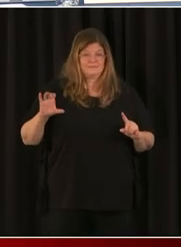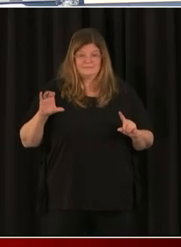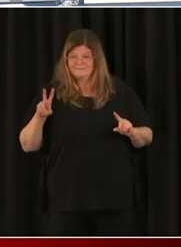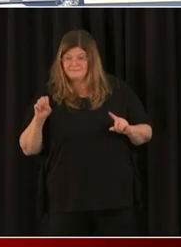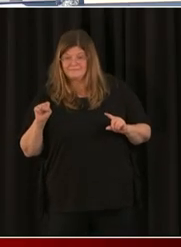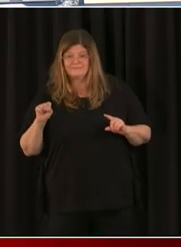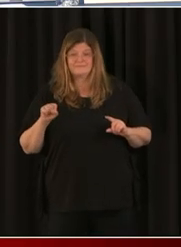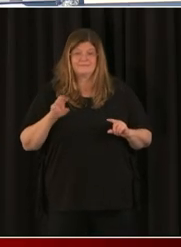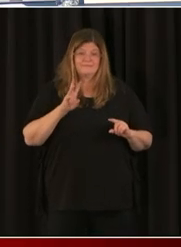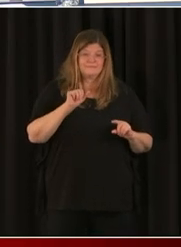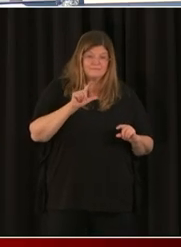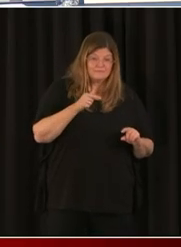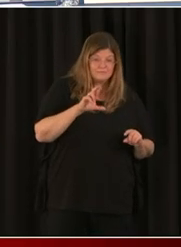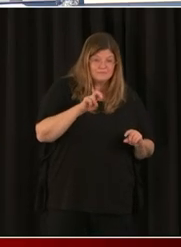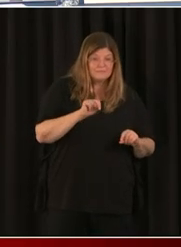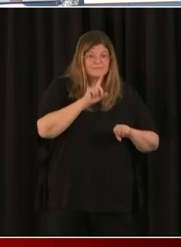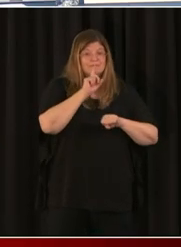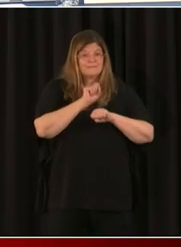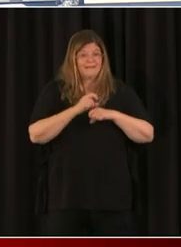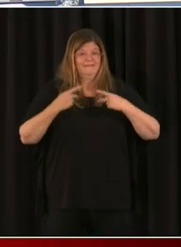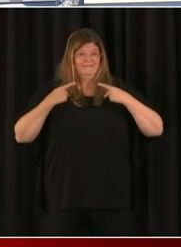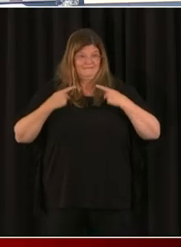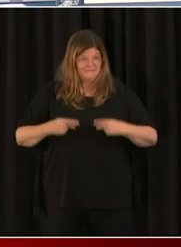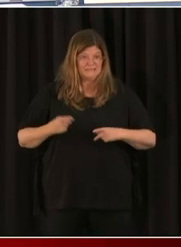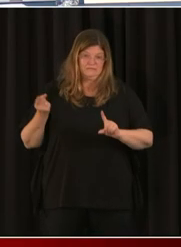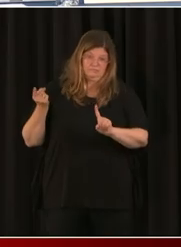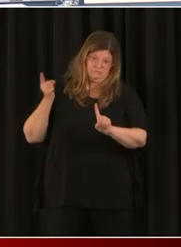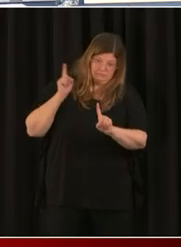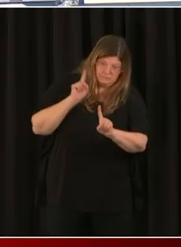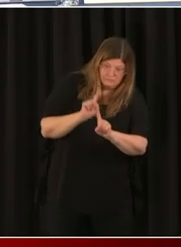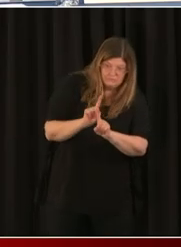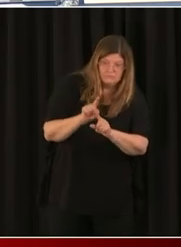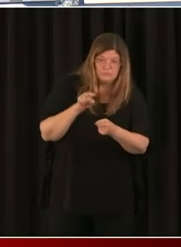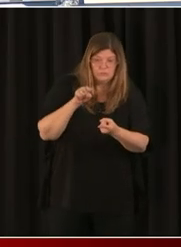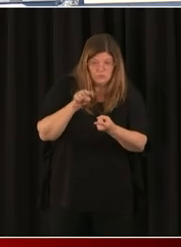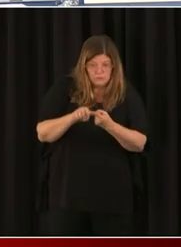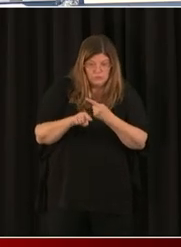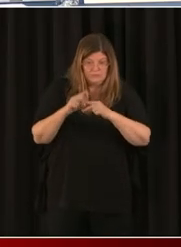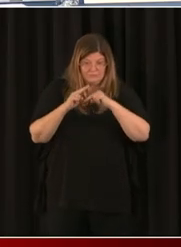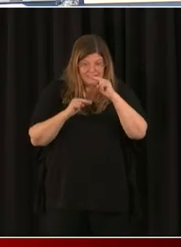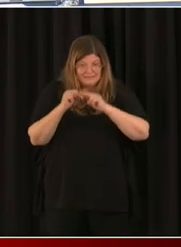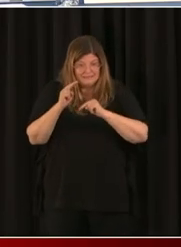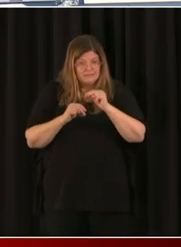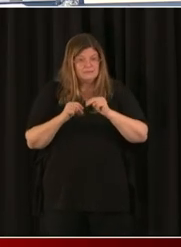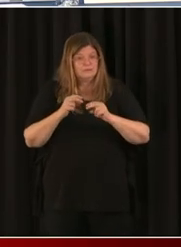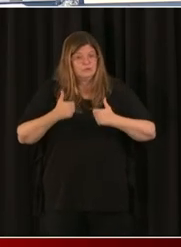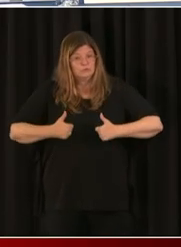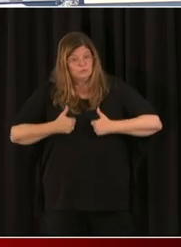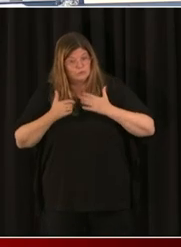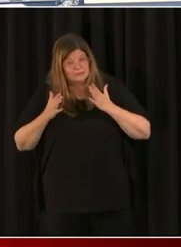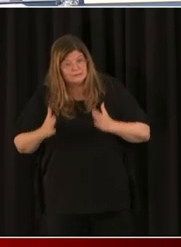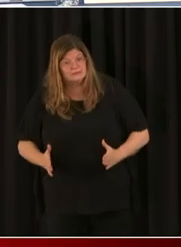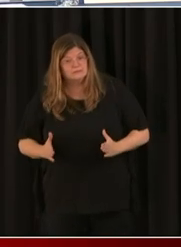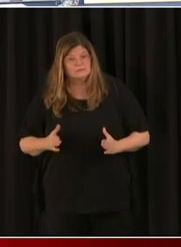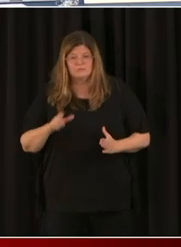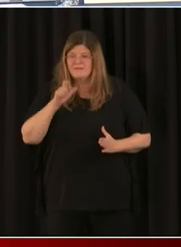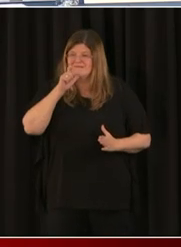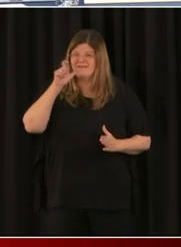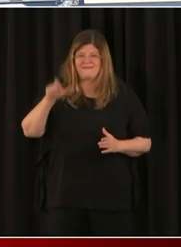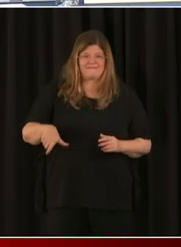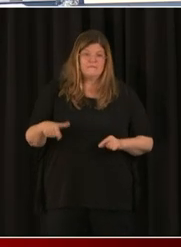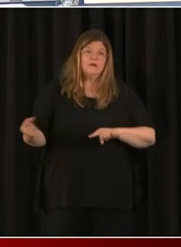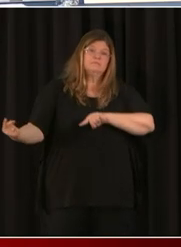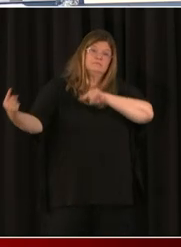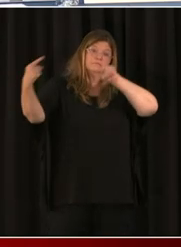and Walgreens will actually physically go to those sites. So the residents and the staff do not have to